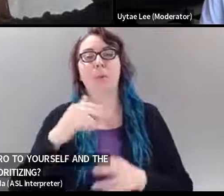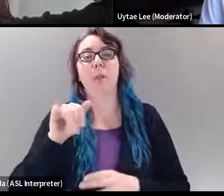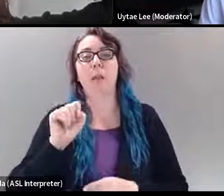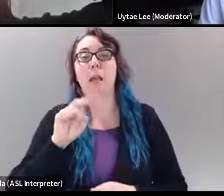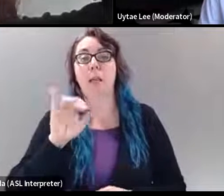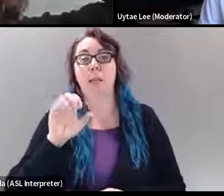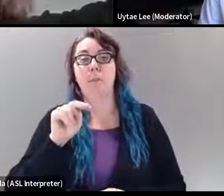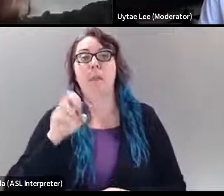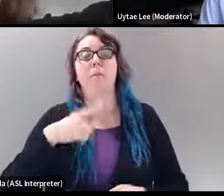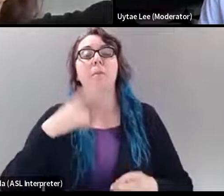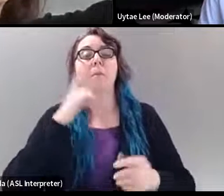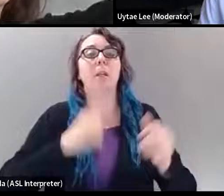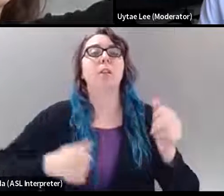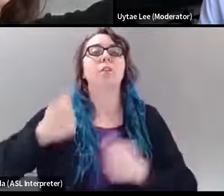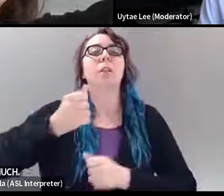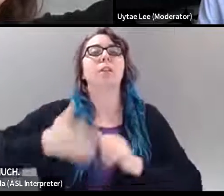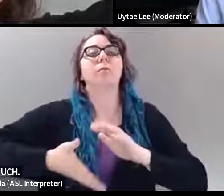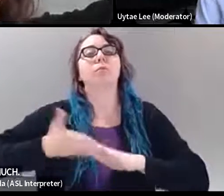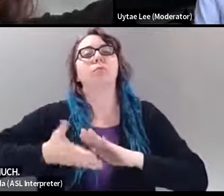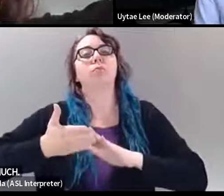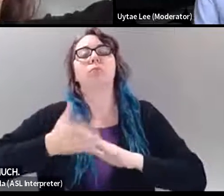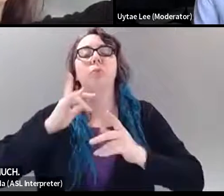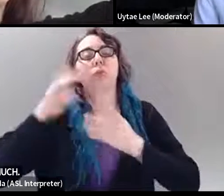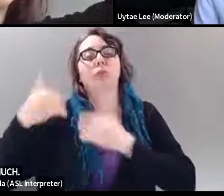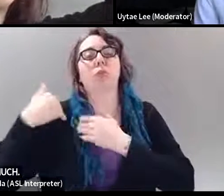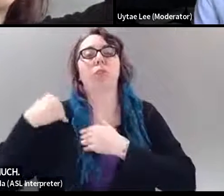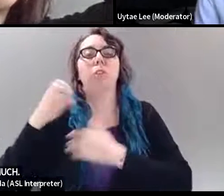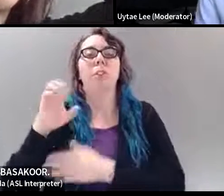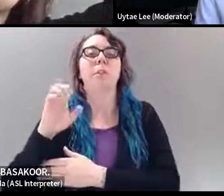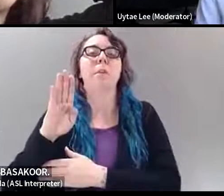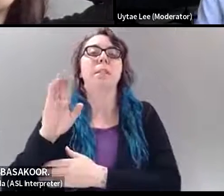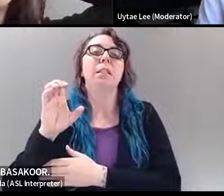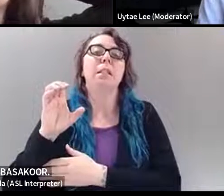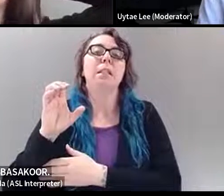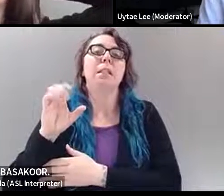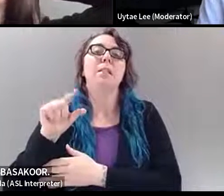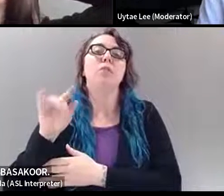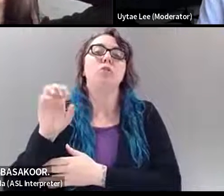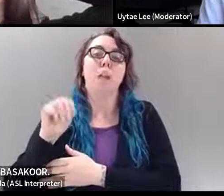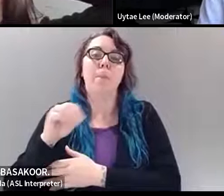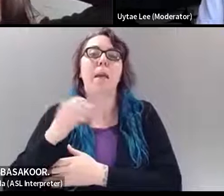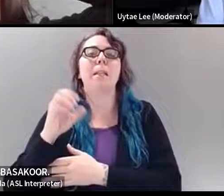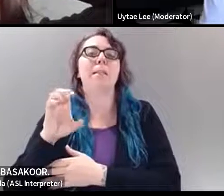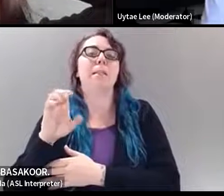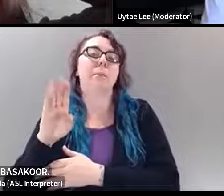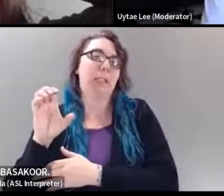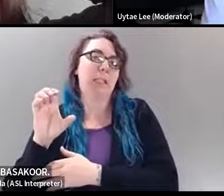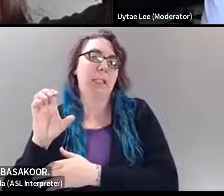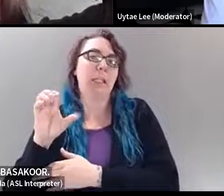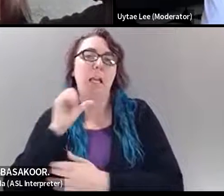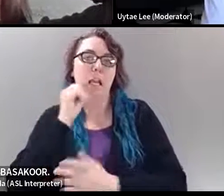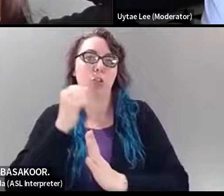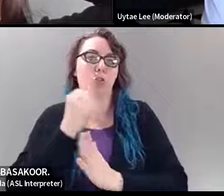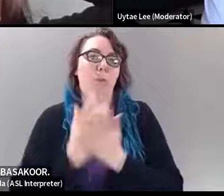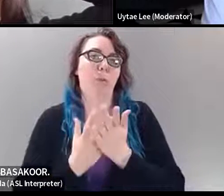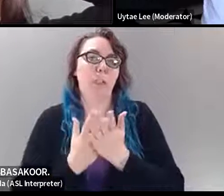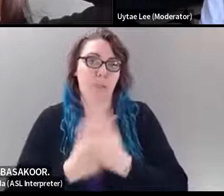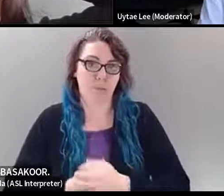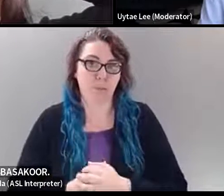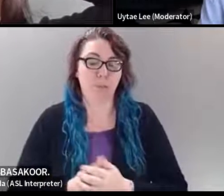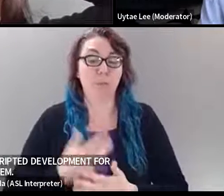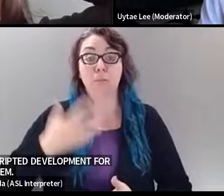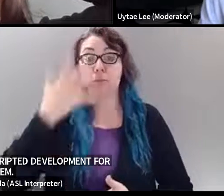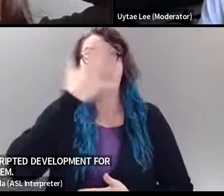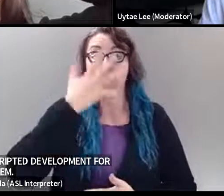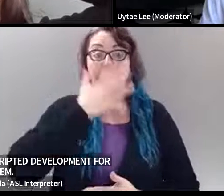of unscripted development for CBC and CBC Gem. I am a light-skinned South Asian woman with long